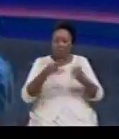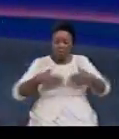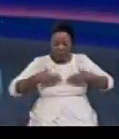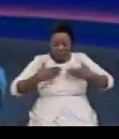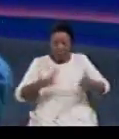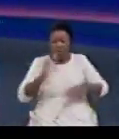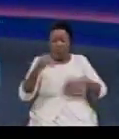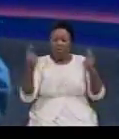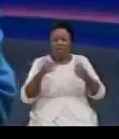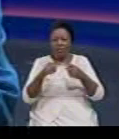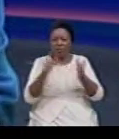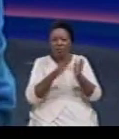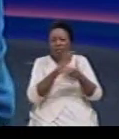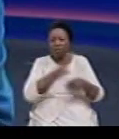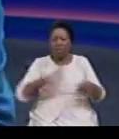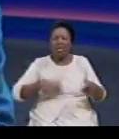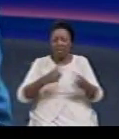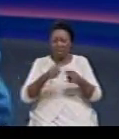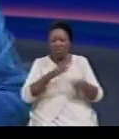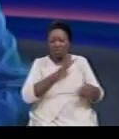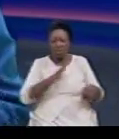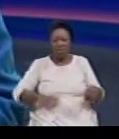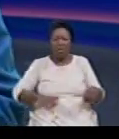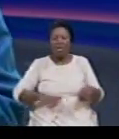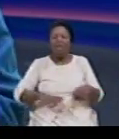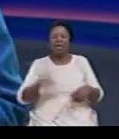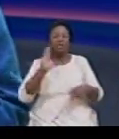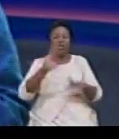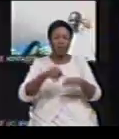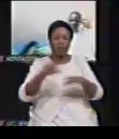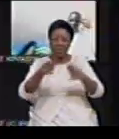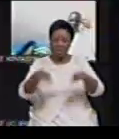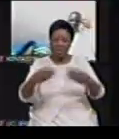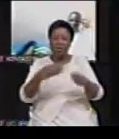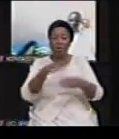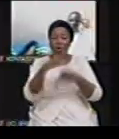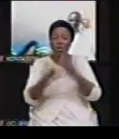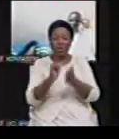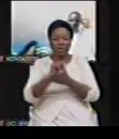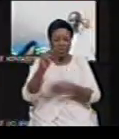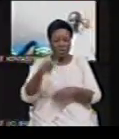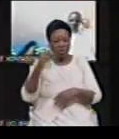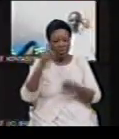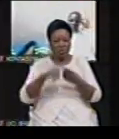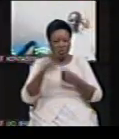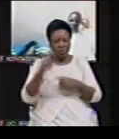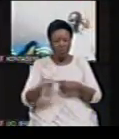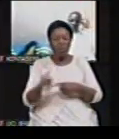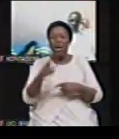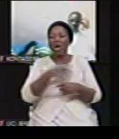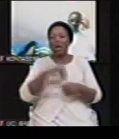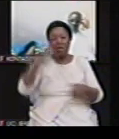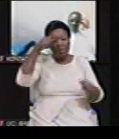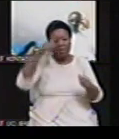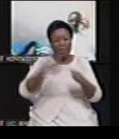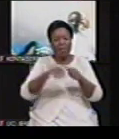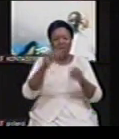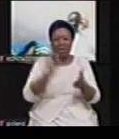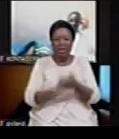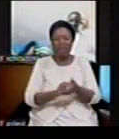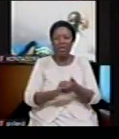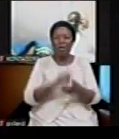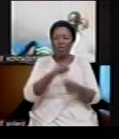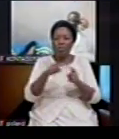online, anywhere you are. And whosoever shall call on the name of the Lord shall be saved. This is